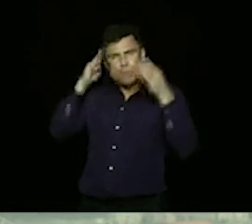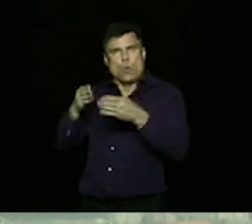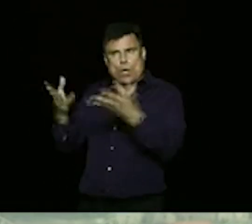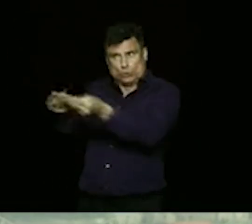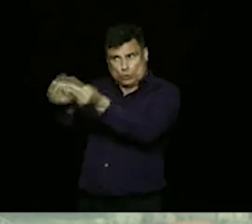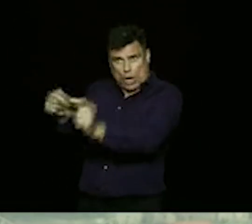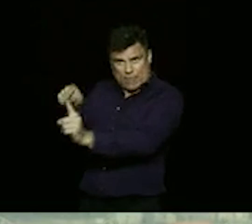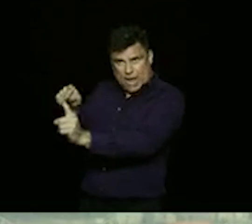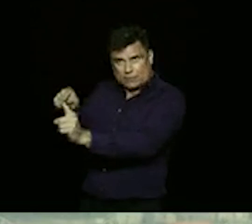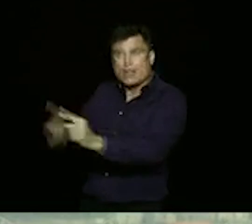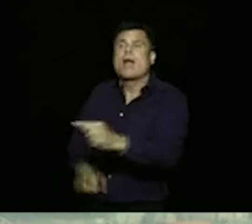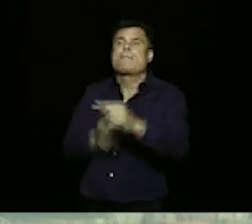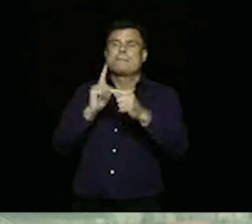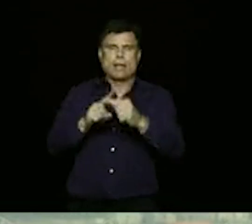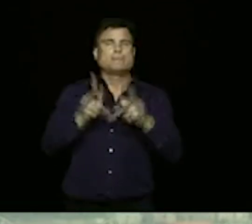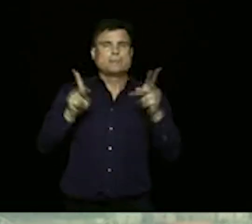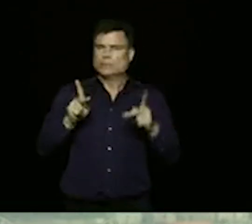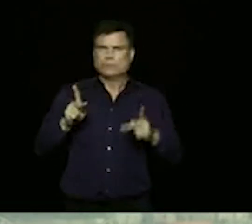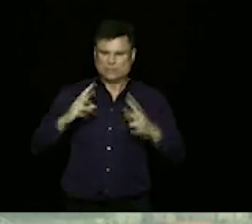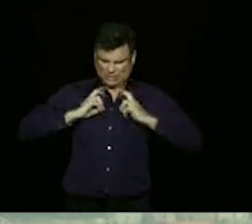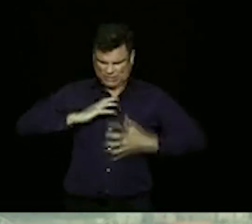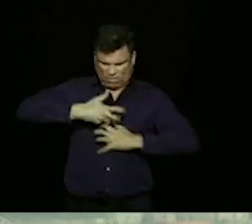Ellen Turpel-Lafond to do.